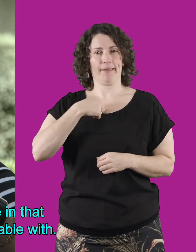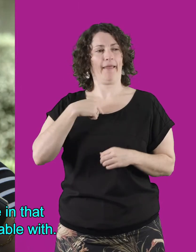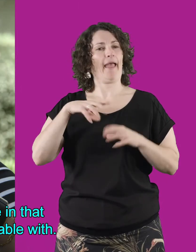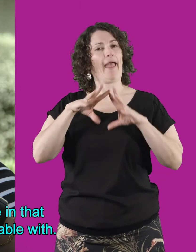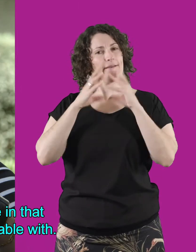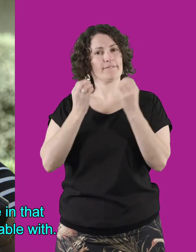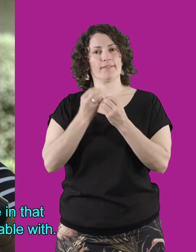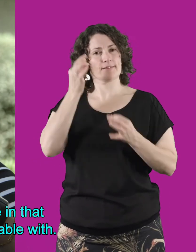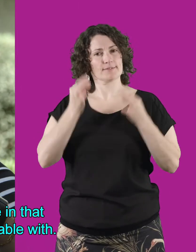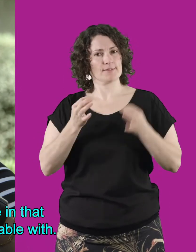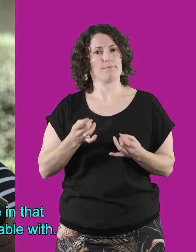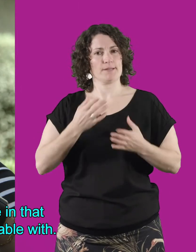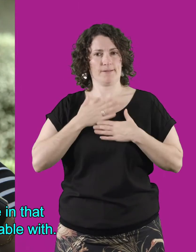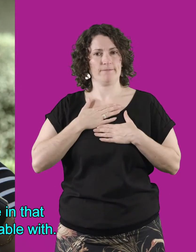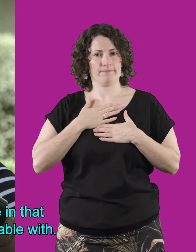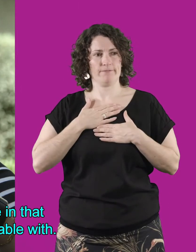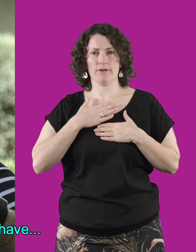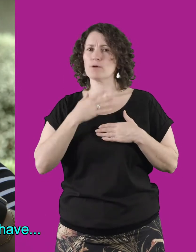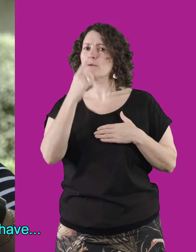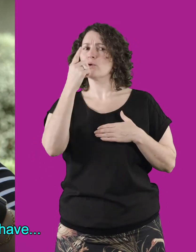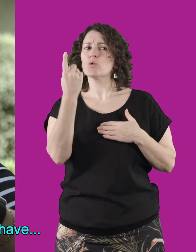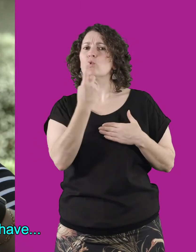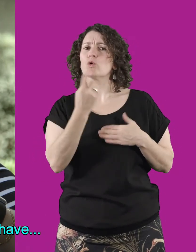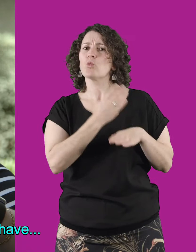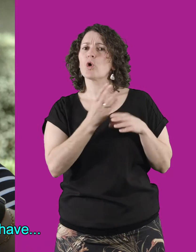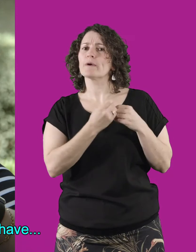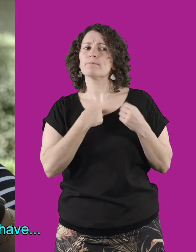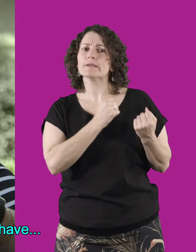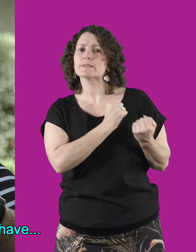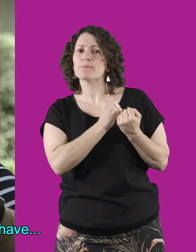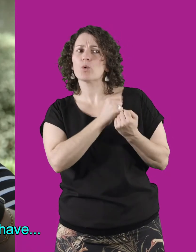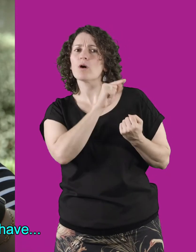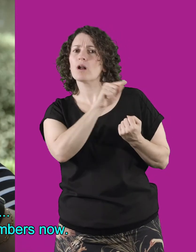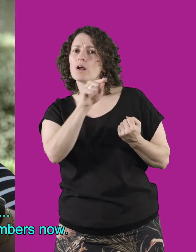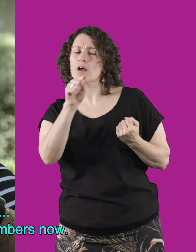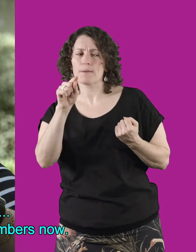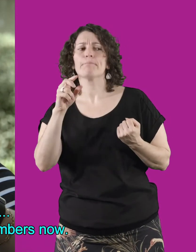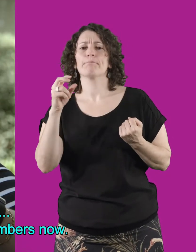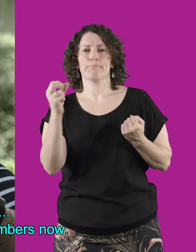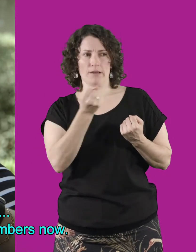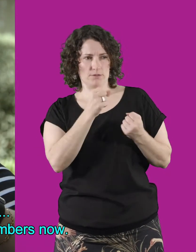anyone in that I don't feel comfortable with. And I also don't have...